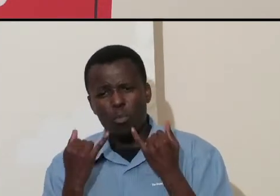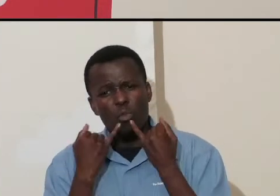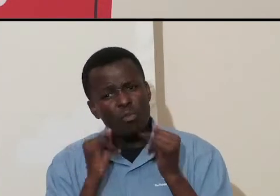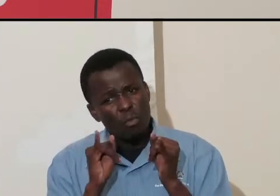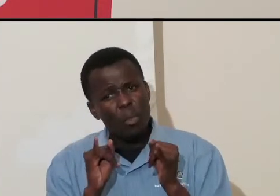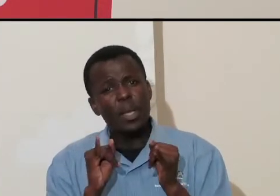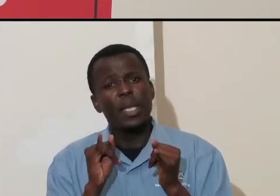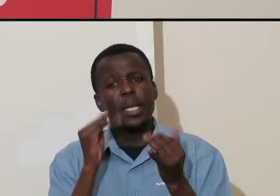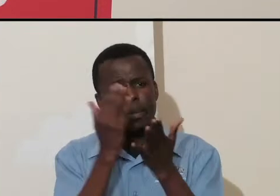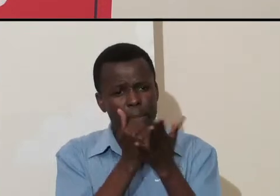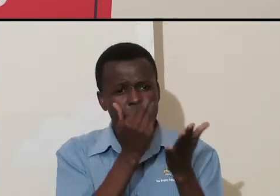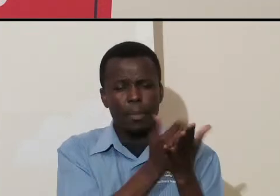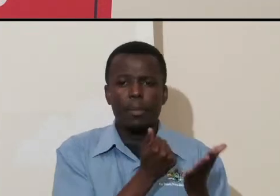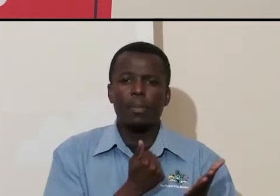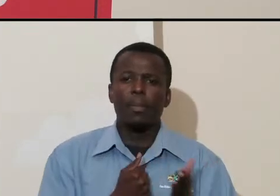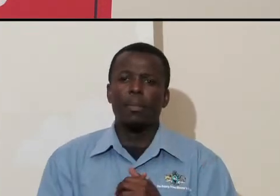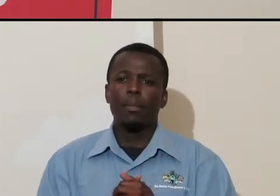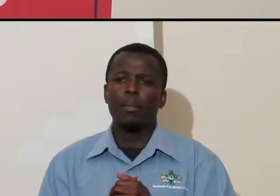information.